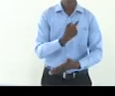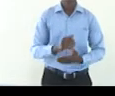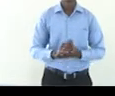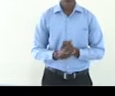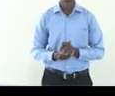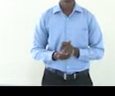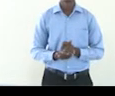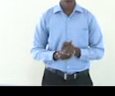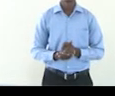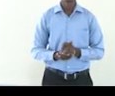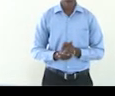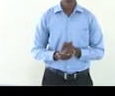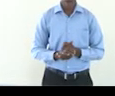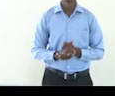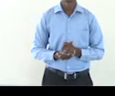readings?